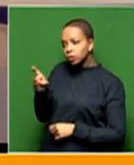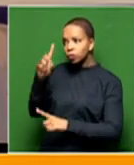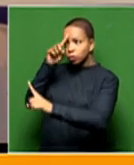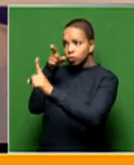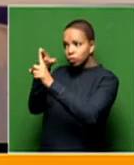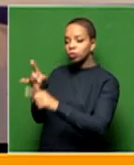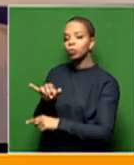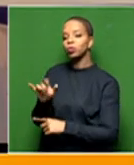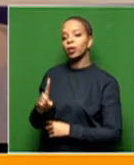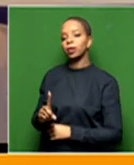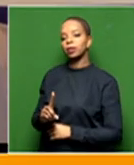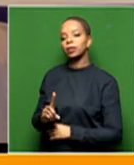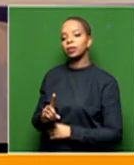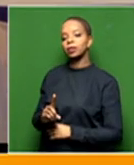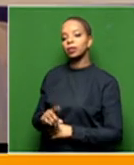targeting?